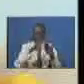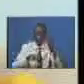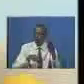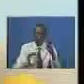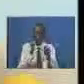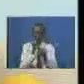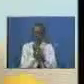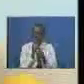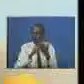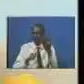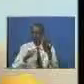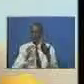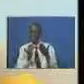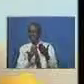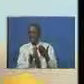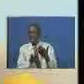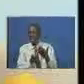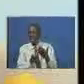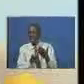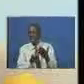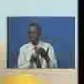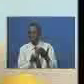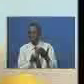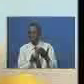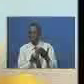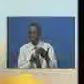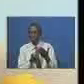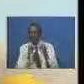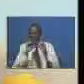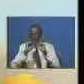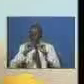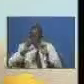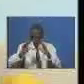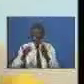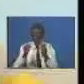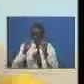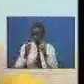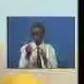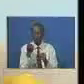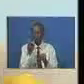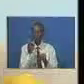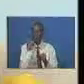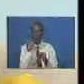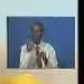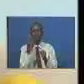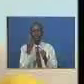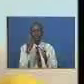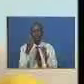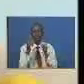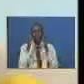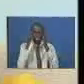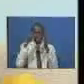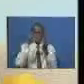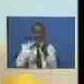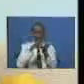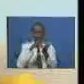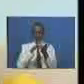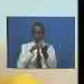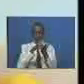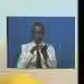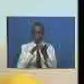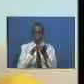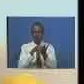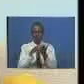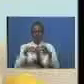our what it really is how we can understand the condition so it's a genetic condition just like many other genetic conditions you